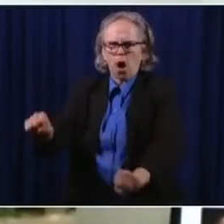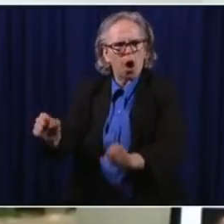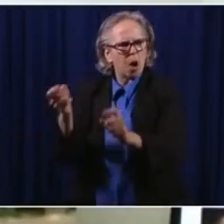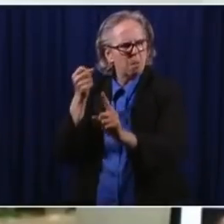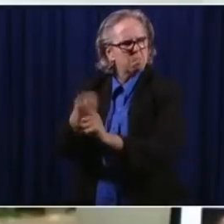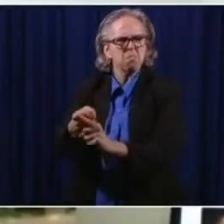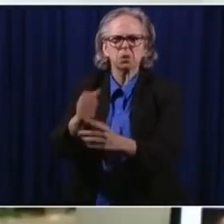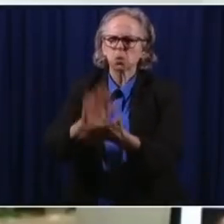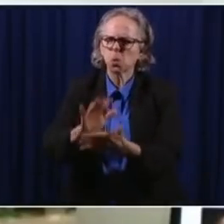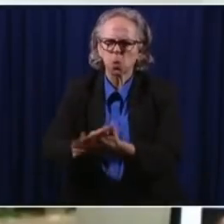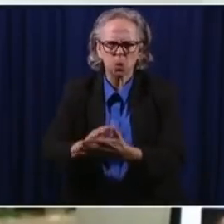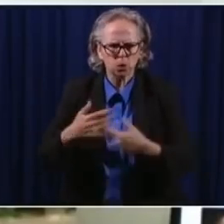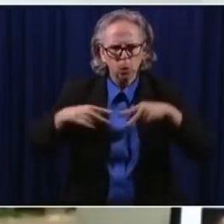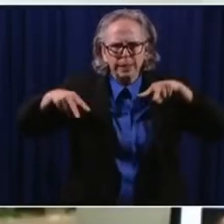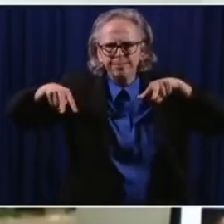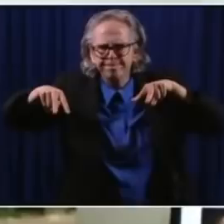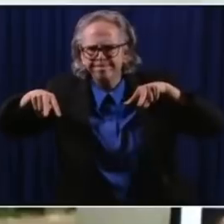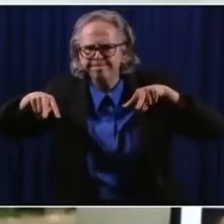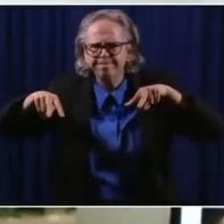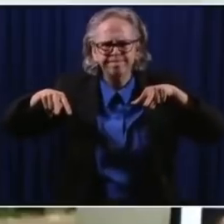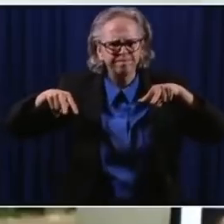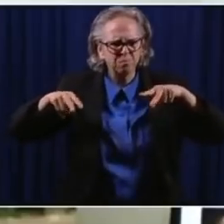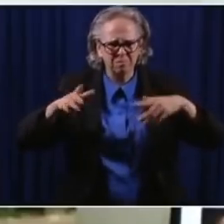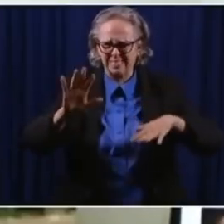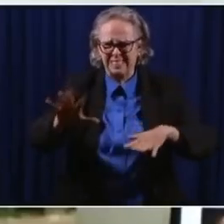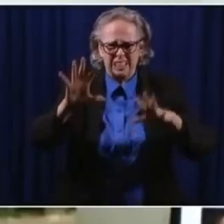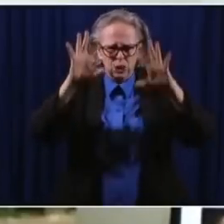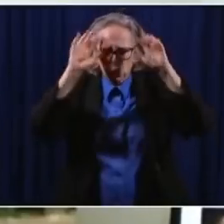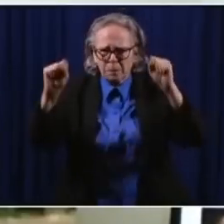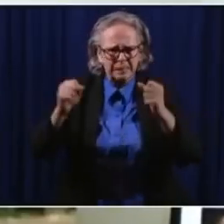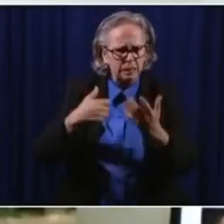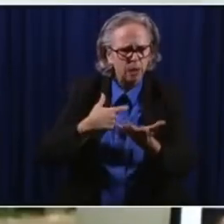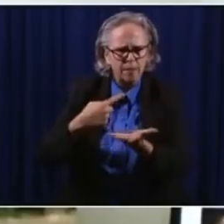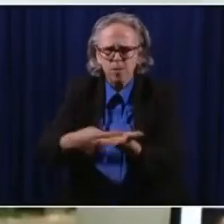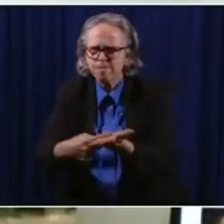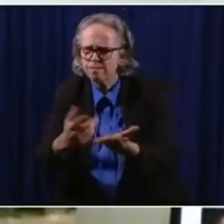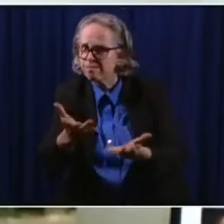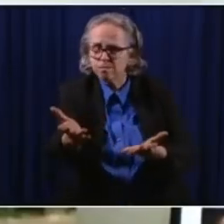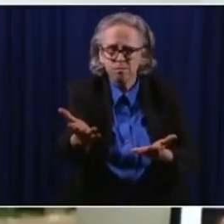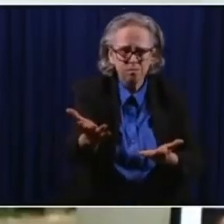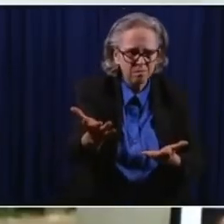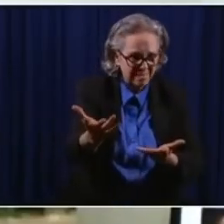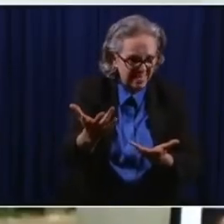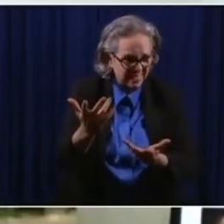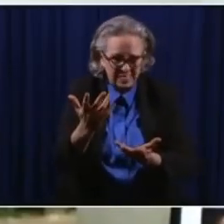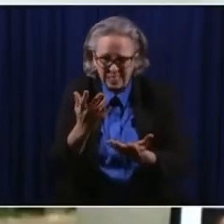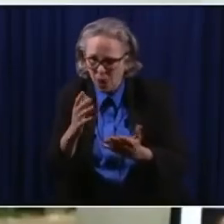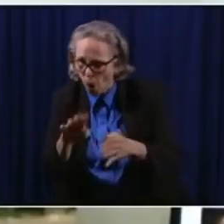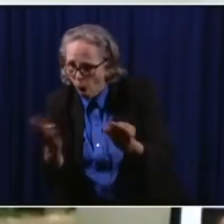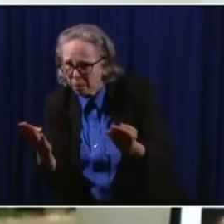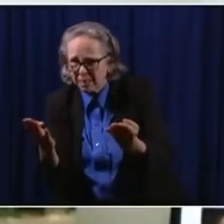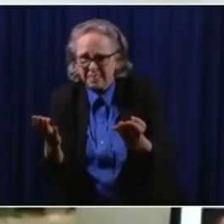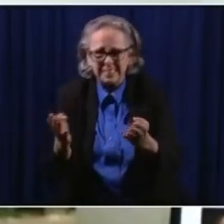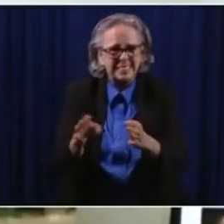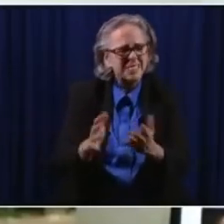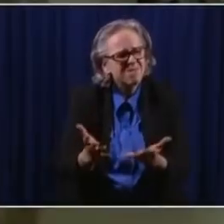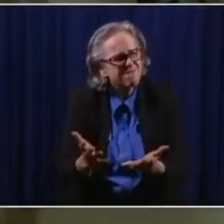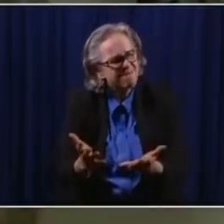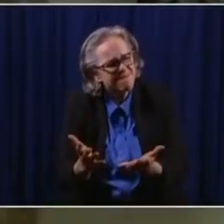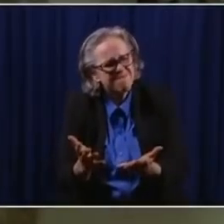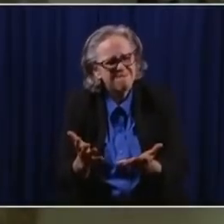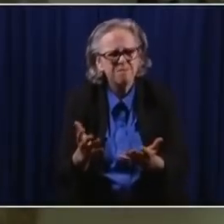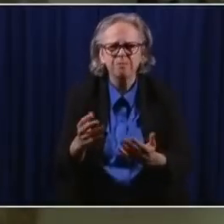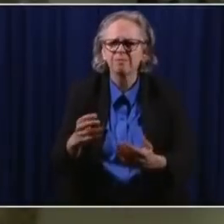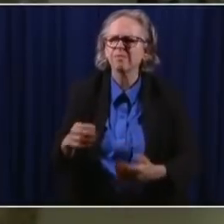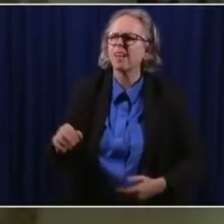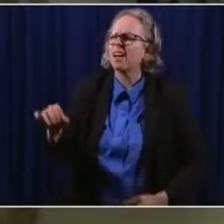have to work closely with the superintendents that are in person to see if we can continue that. How are we doing in Clark County